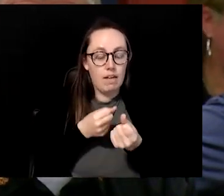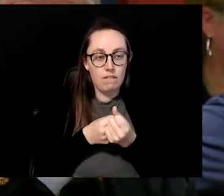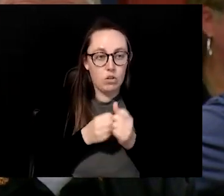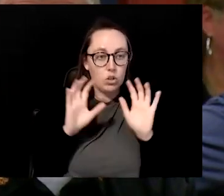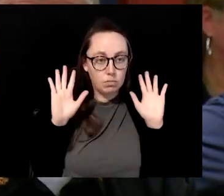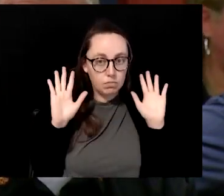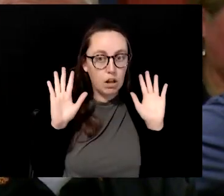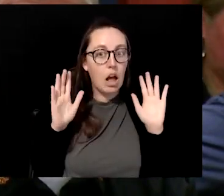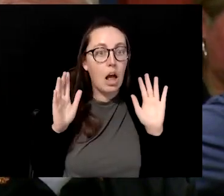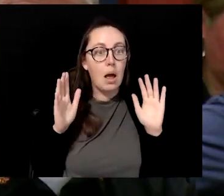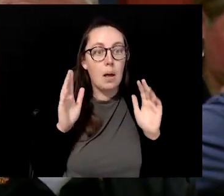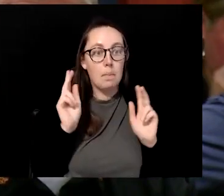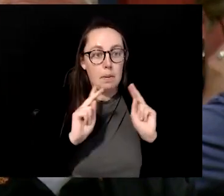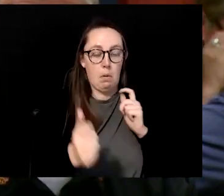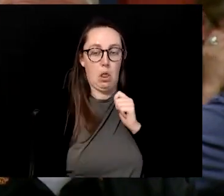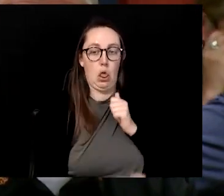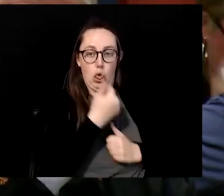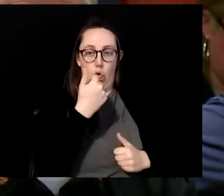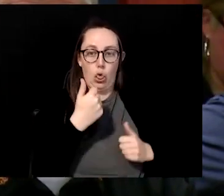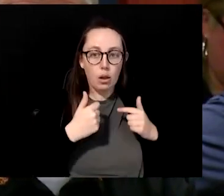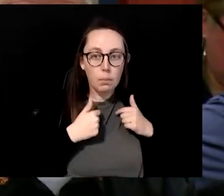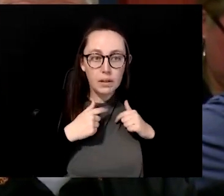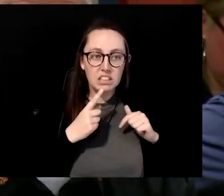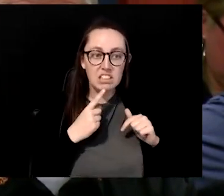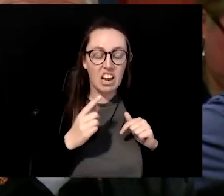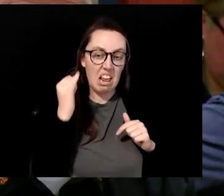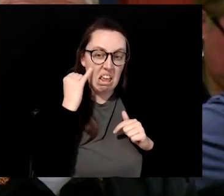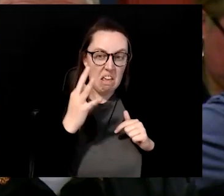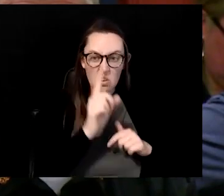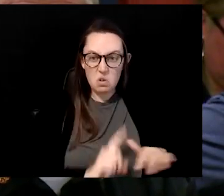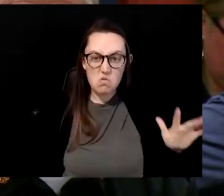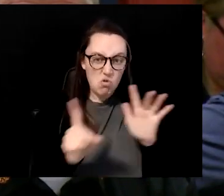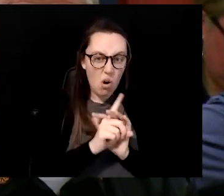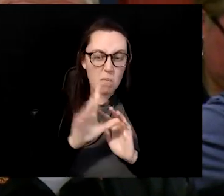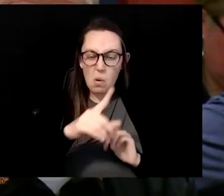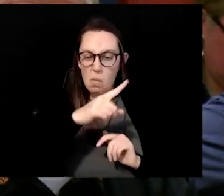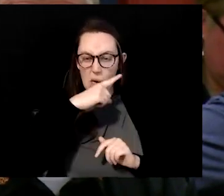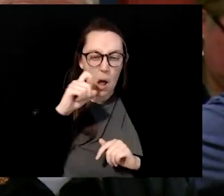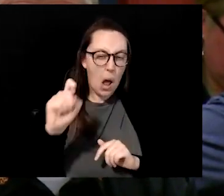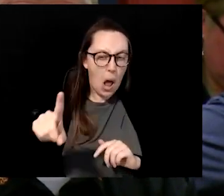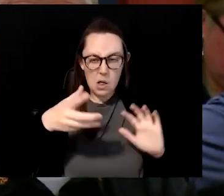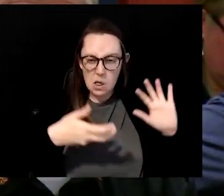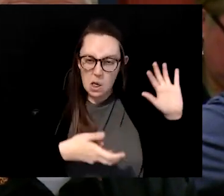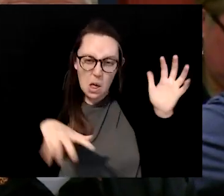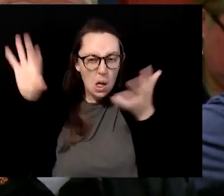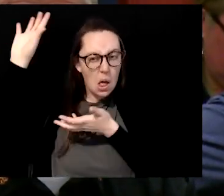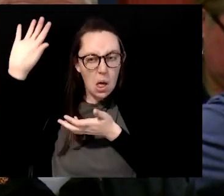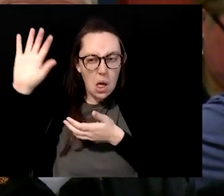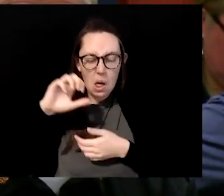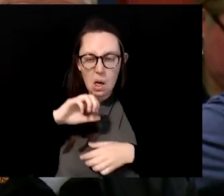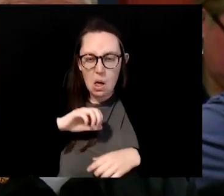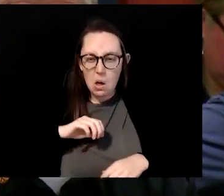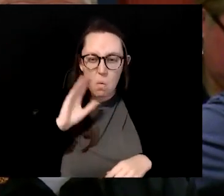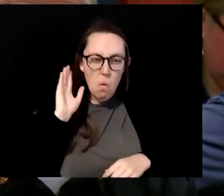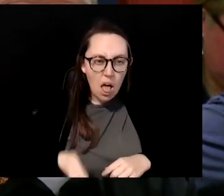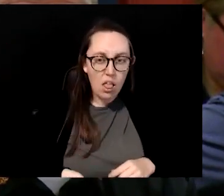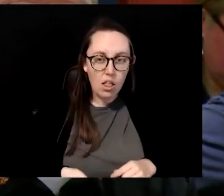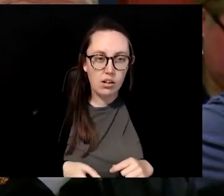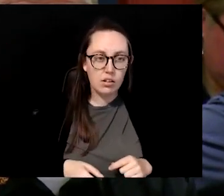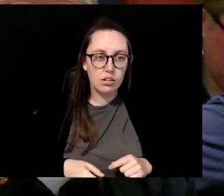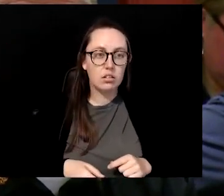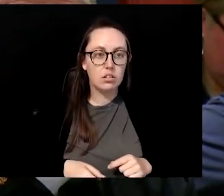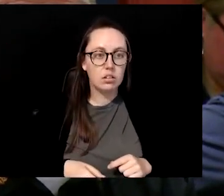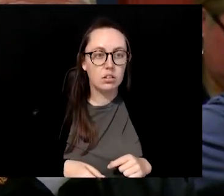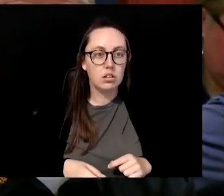here at the select board um people have harassed uh some of the homeless people